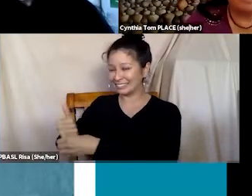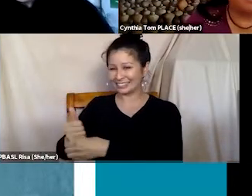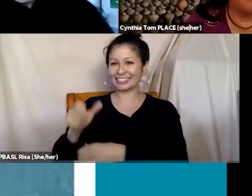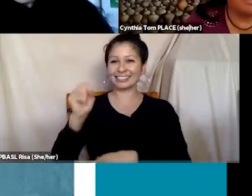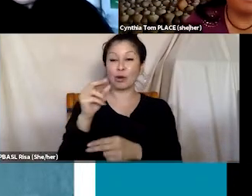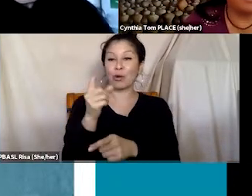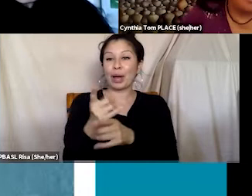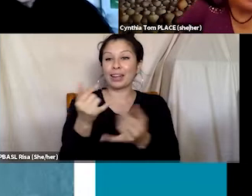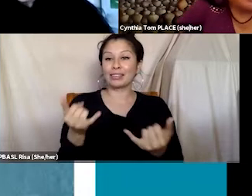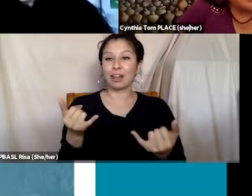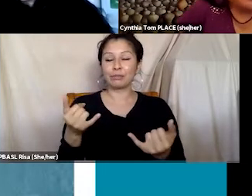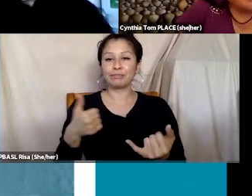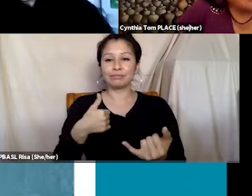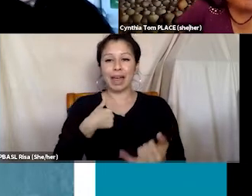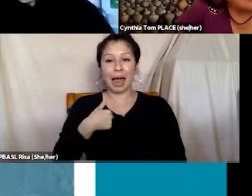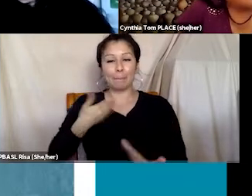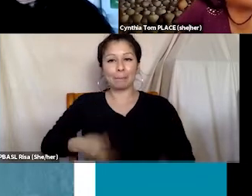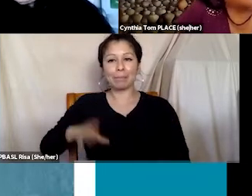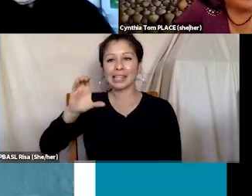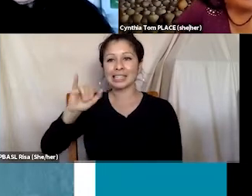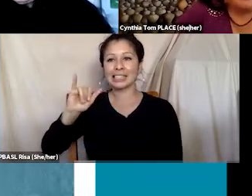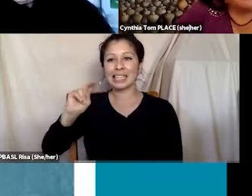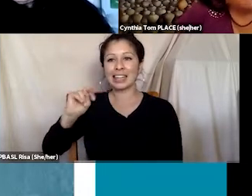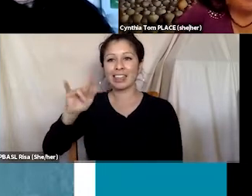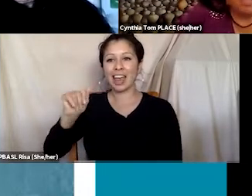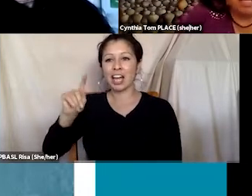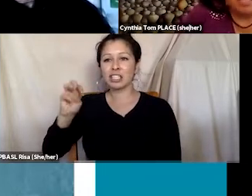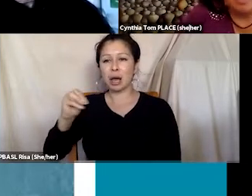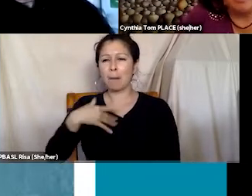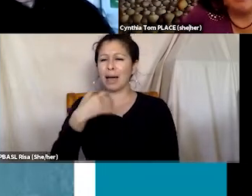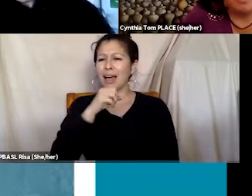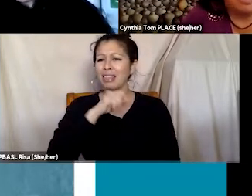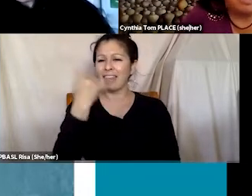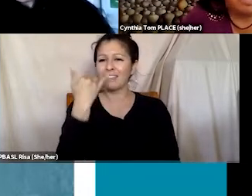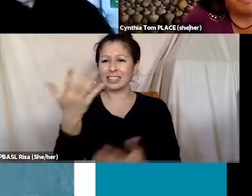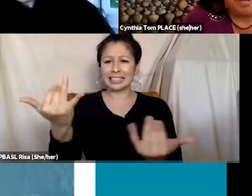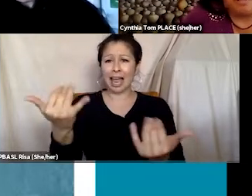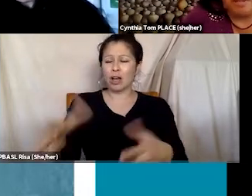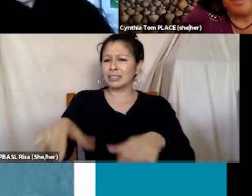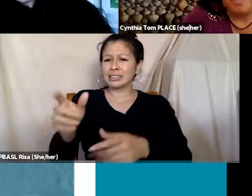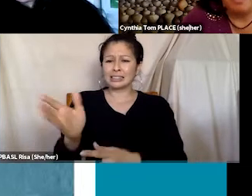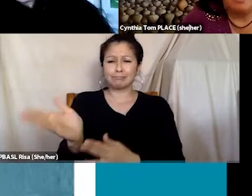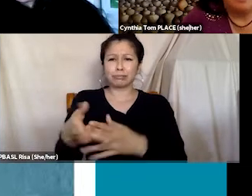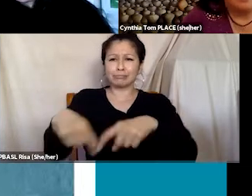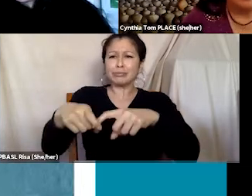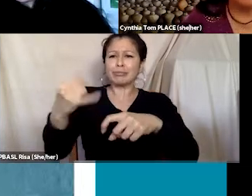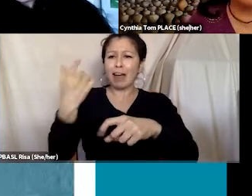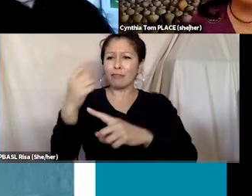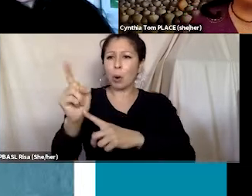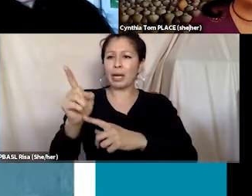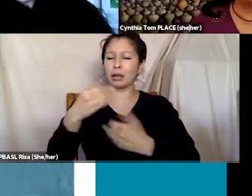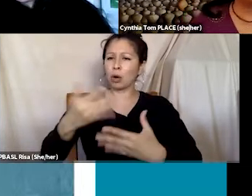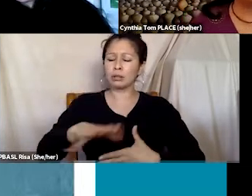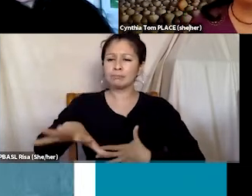Right now, so I'm a Cynthia Tom, but I would love you guys to just stop for a minute and take a really deep breath and just